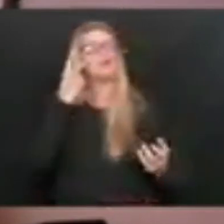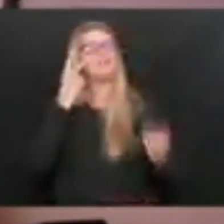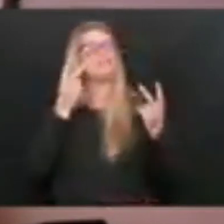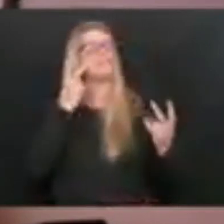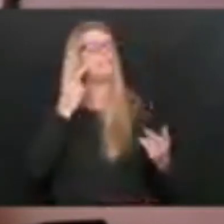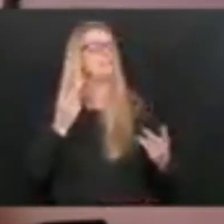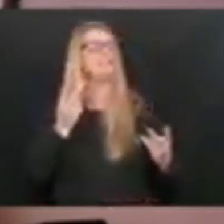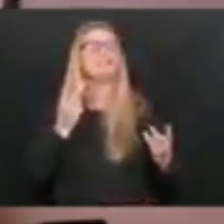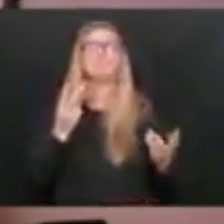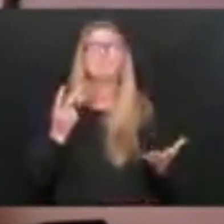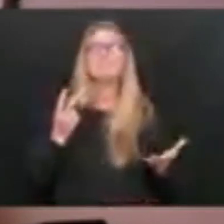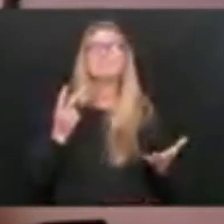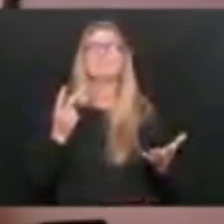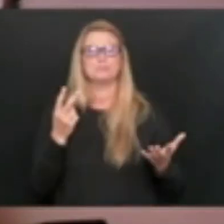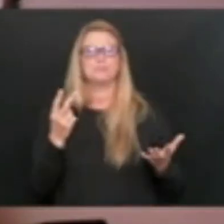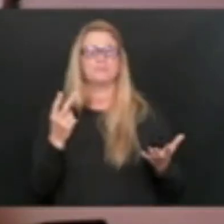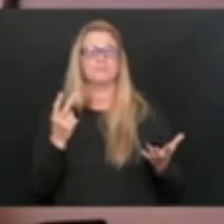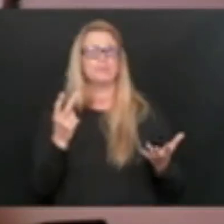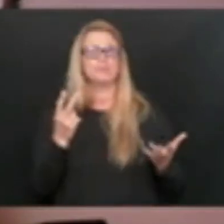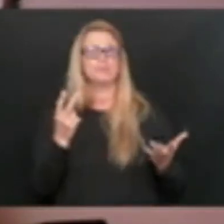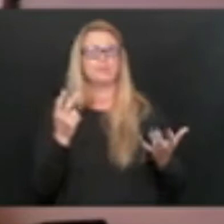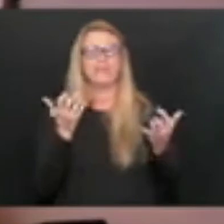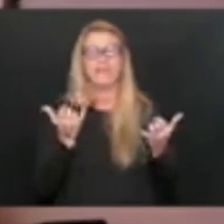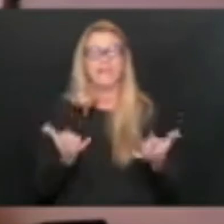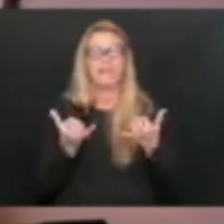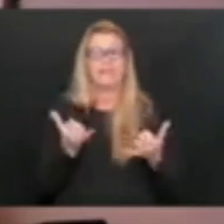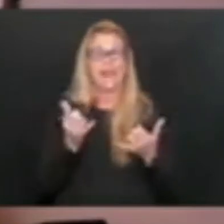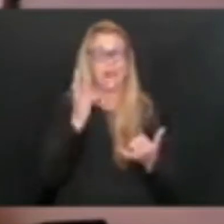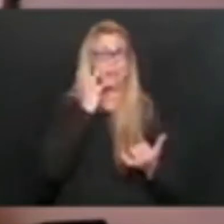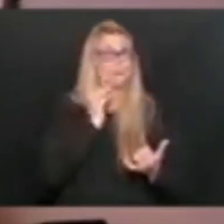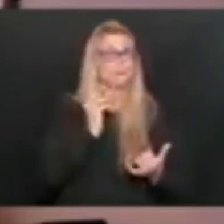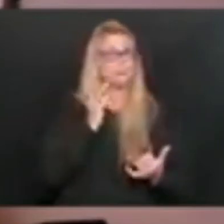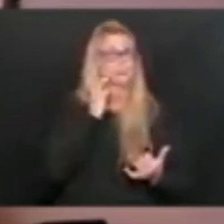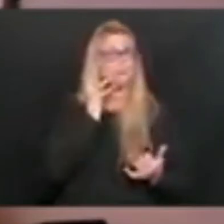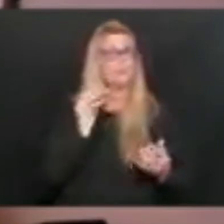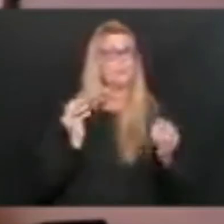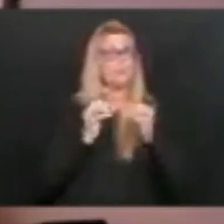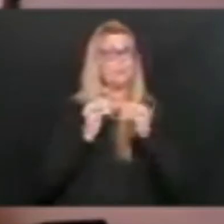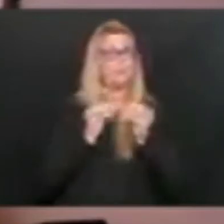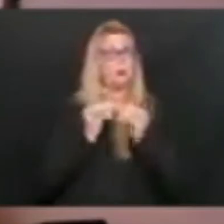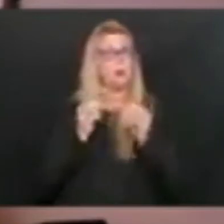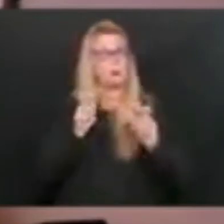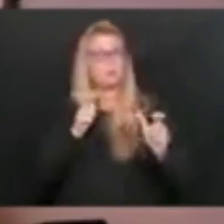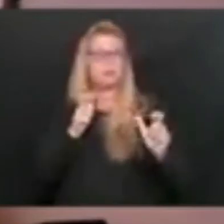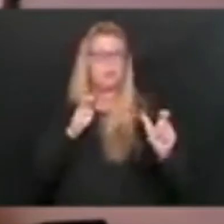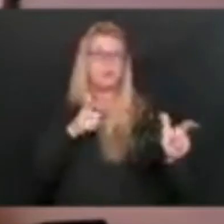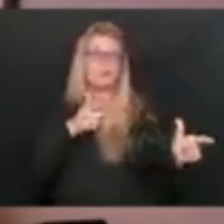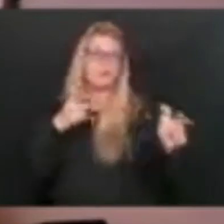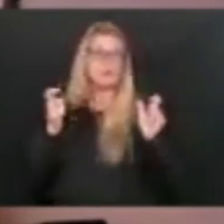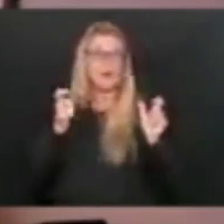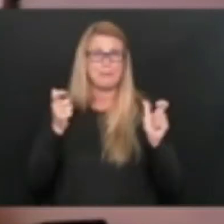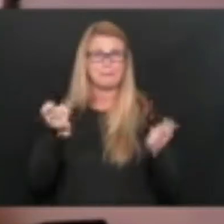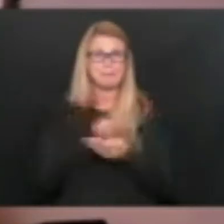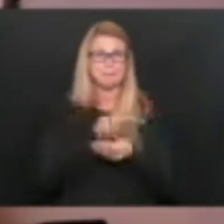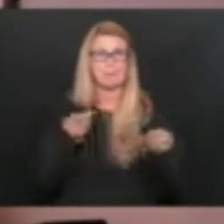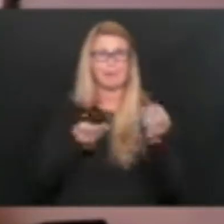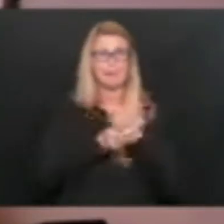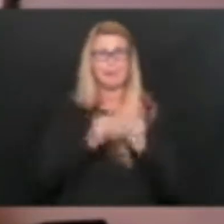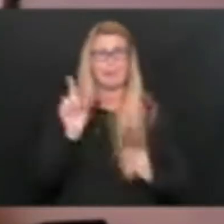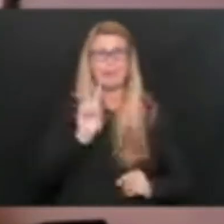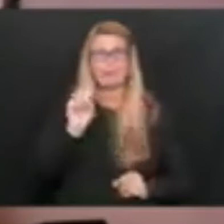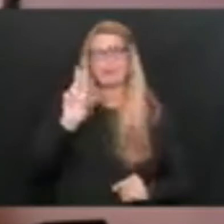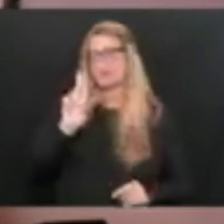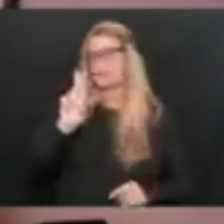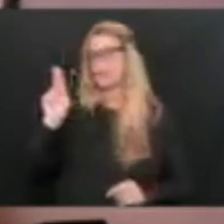said, that we are now experiencing a more rapid growth of the United Kingdom variant. In